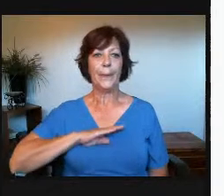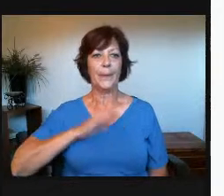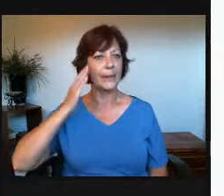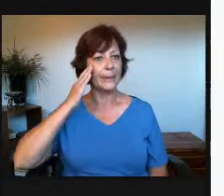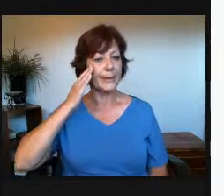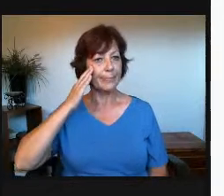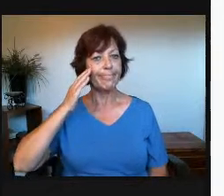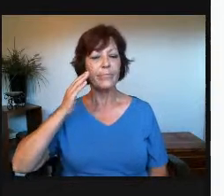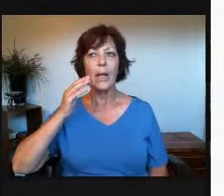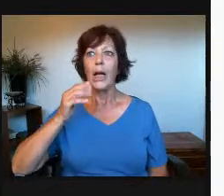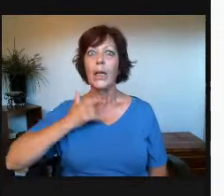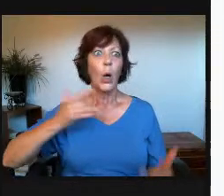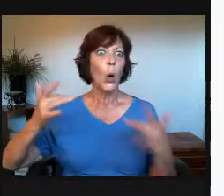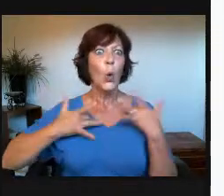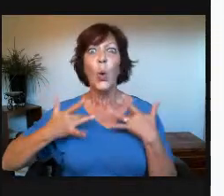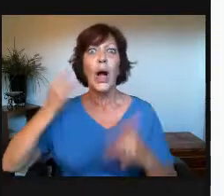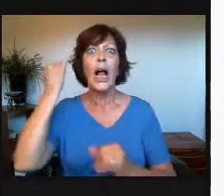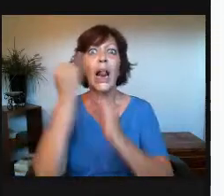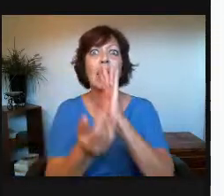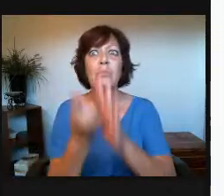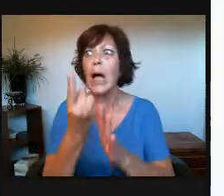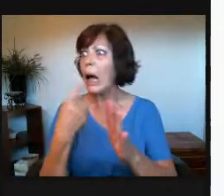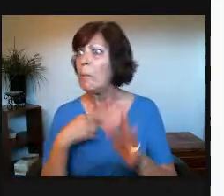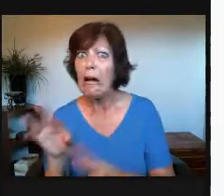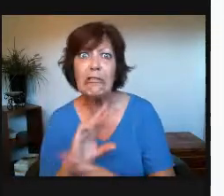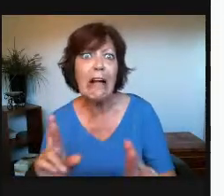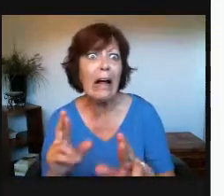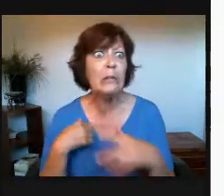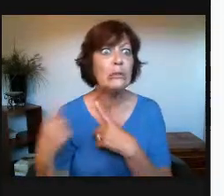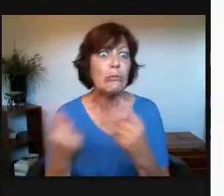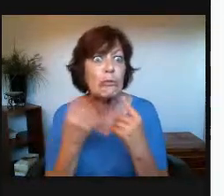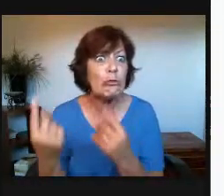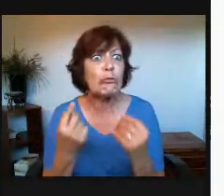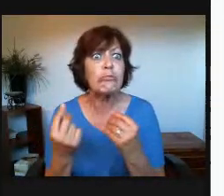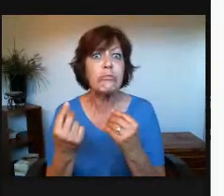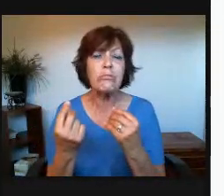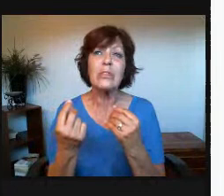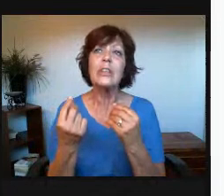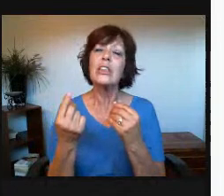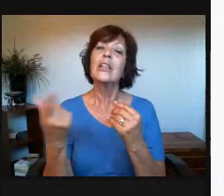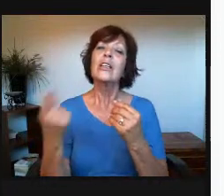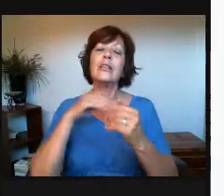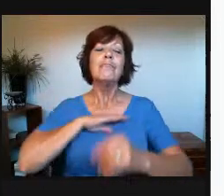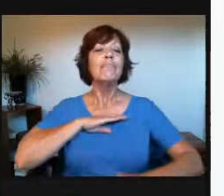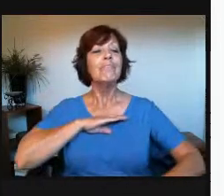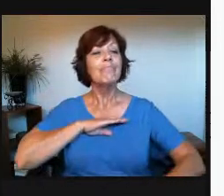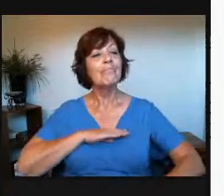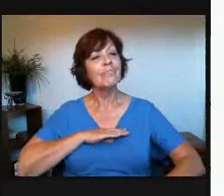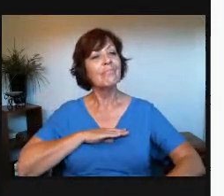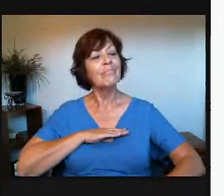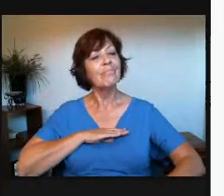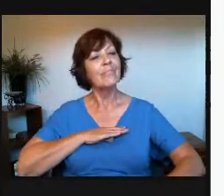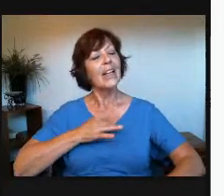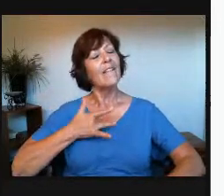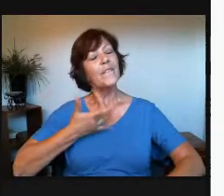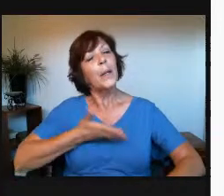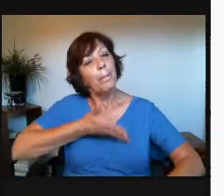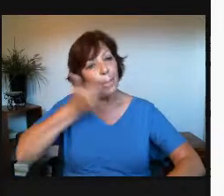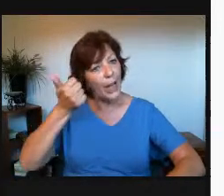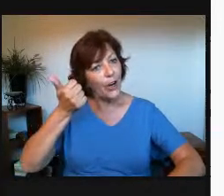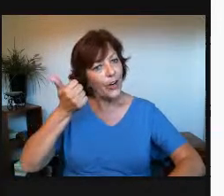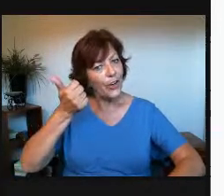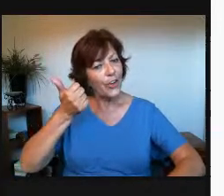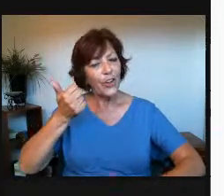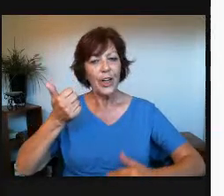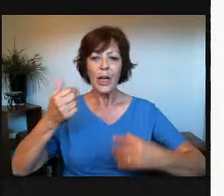Instead of worrying at the last minute, am I prepared to handle this? What do I need to have? You always feel a little better and a little